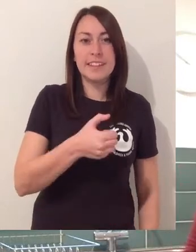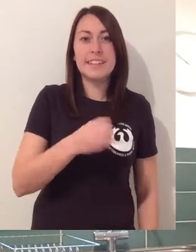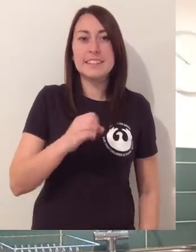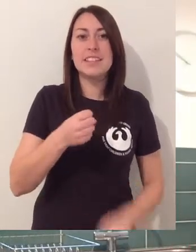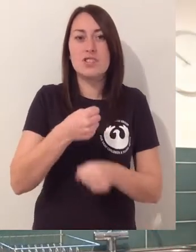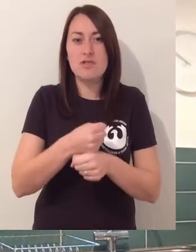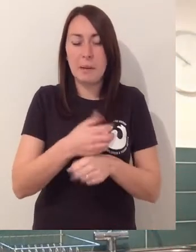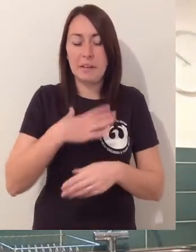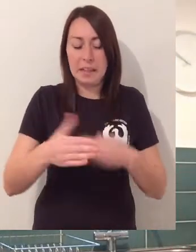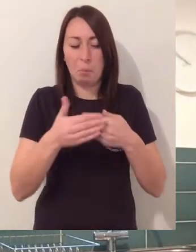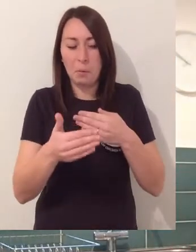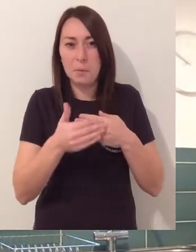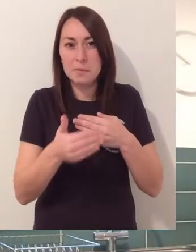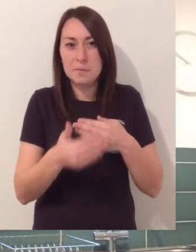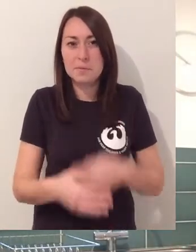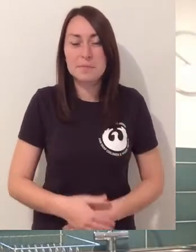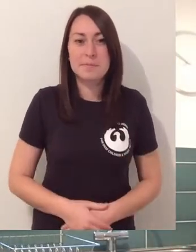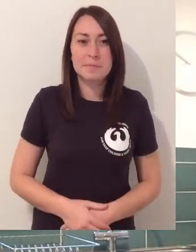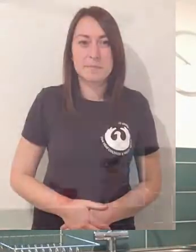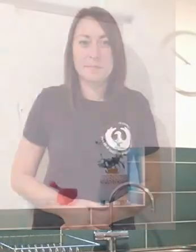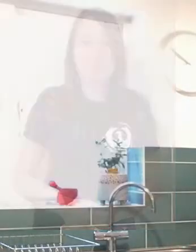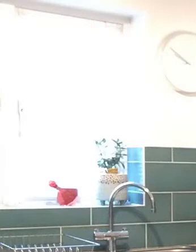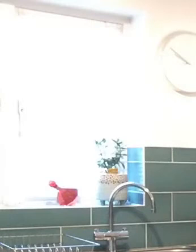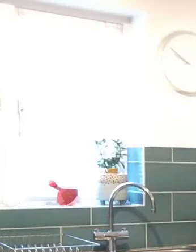Okay, 60 grams, so I'm going to need a little bit more.